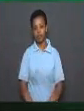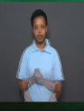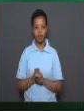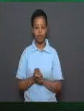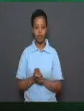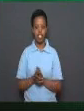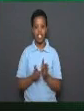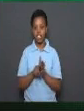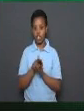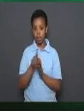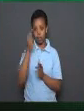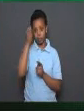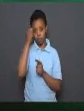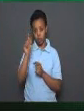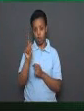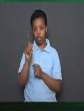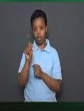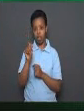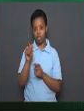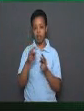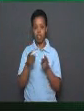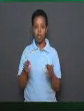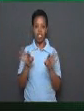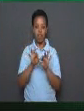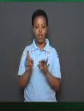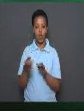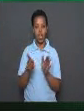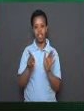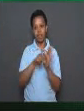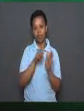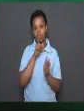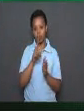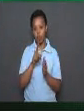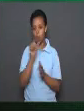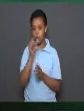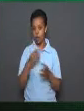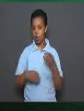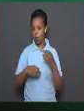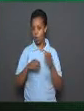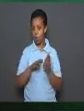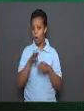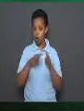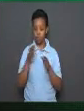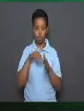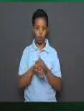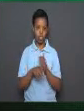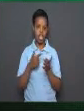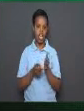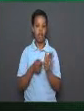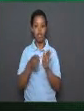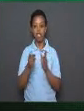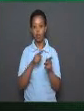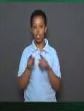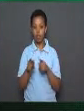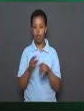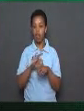The germ theory is a fundamental principle in microbiology which states that